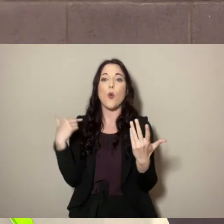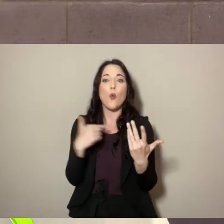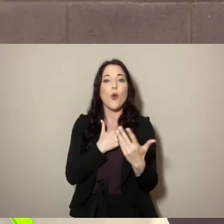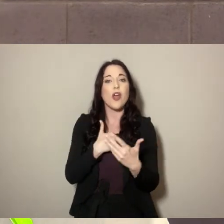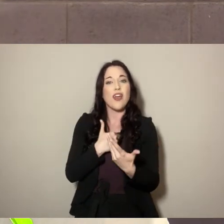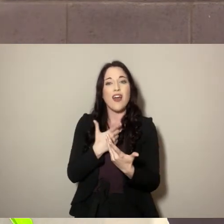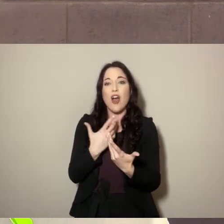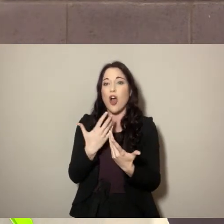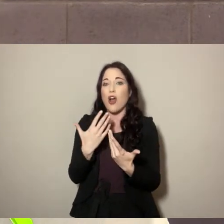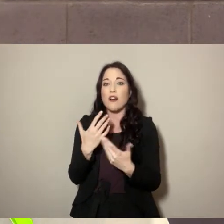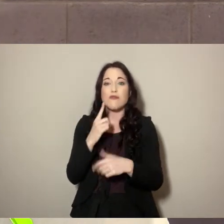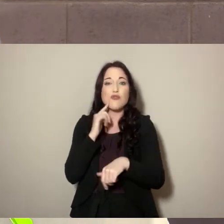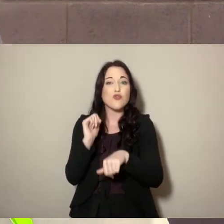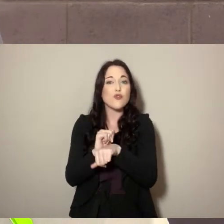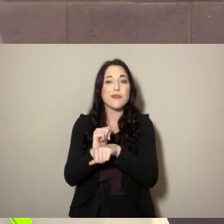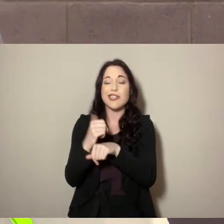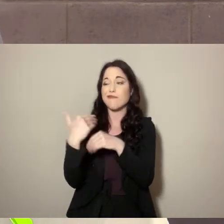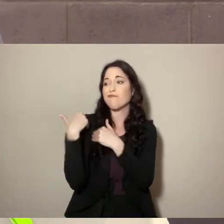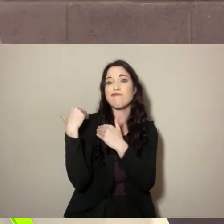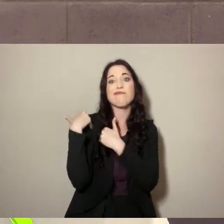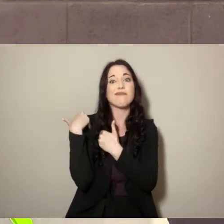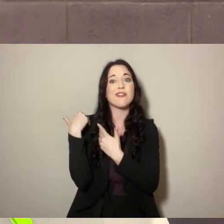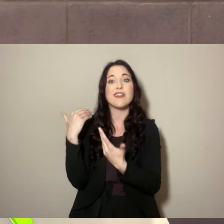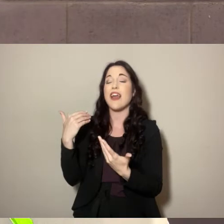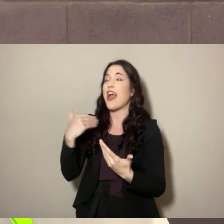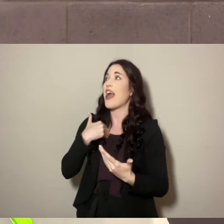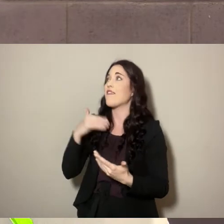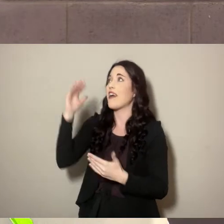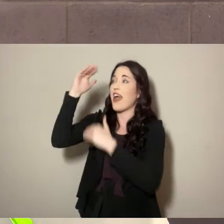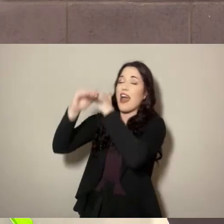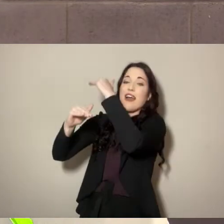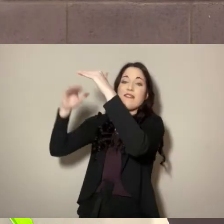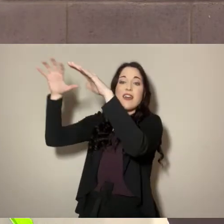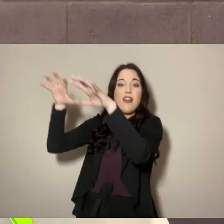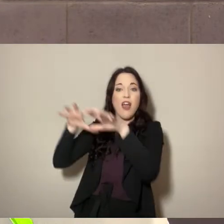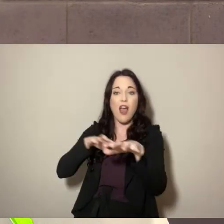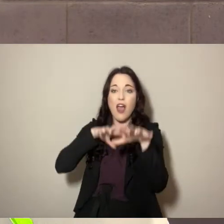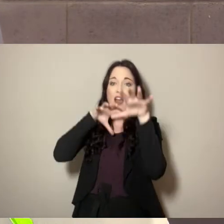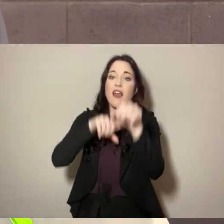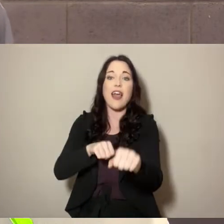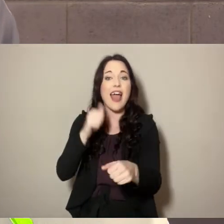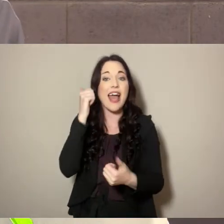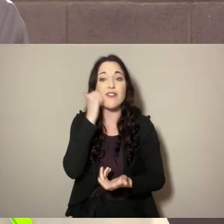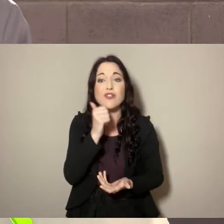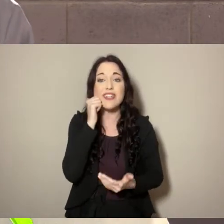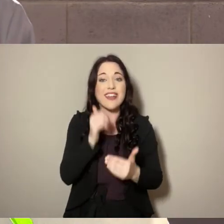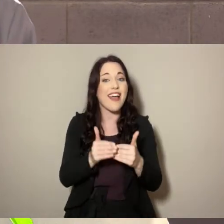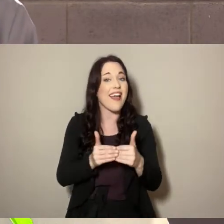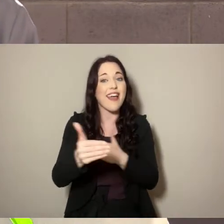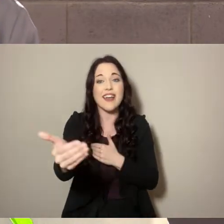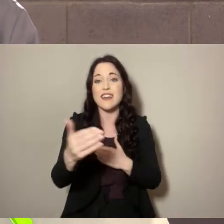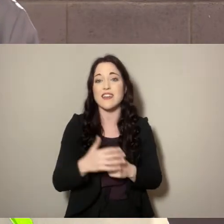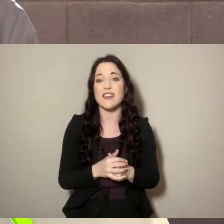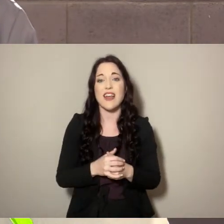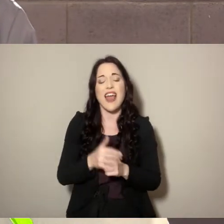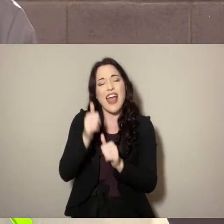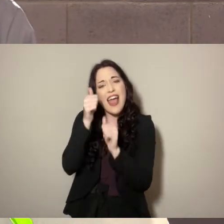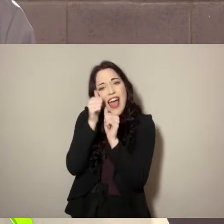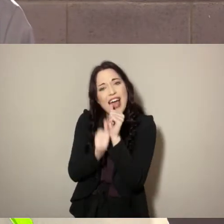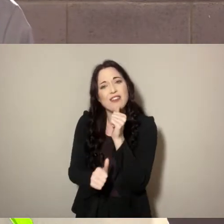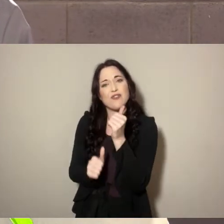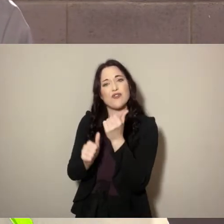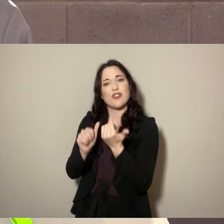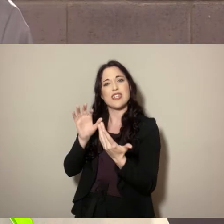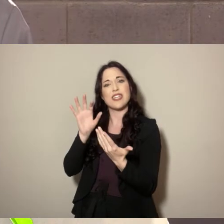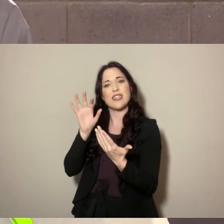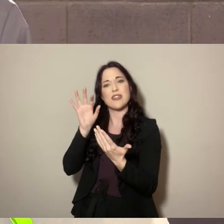the rest of our lives. Every line, every verse in the Sermon on the Mount is an entry point into